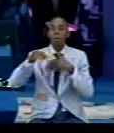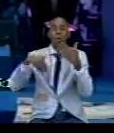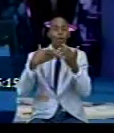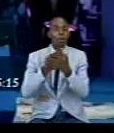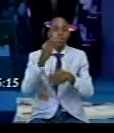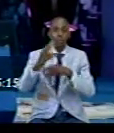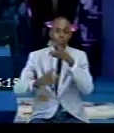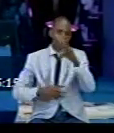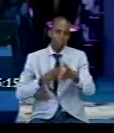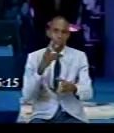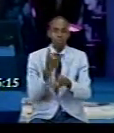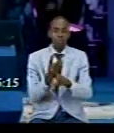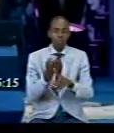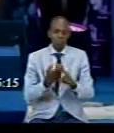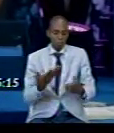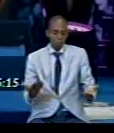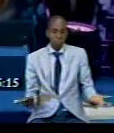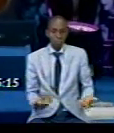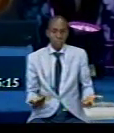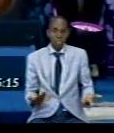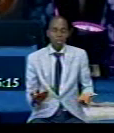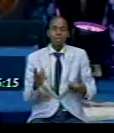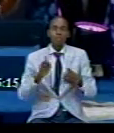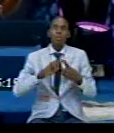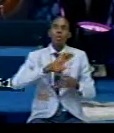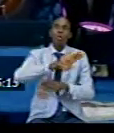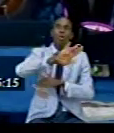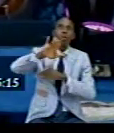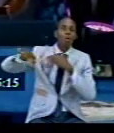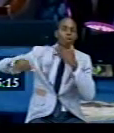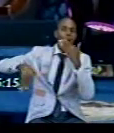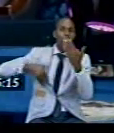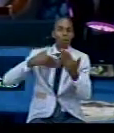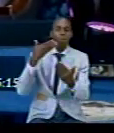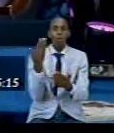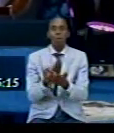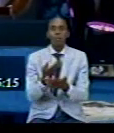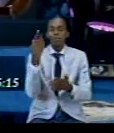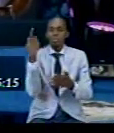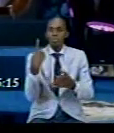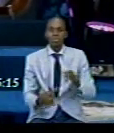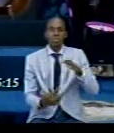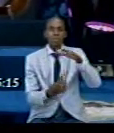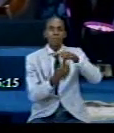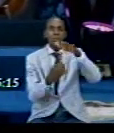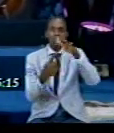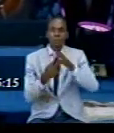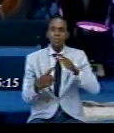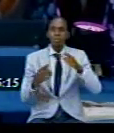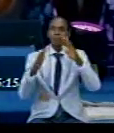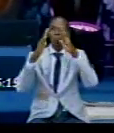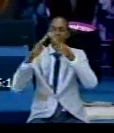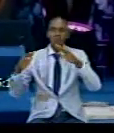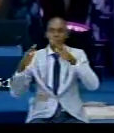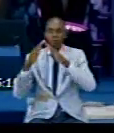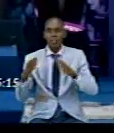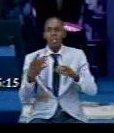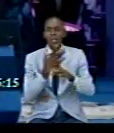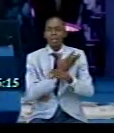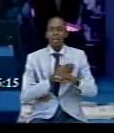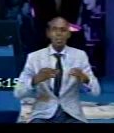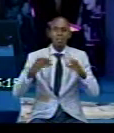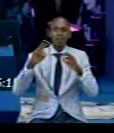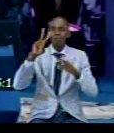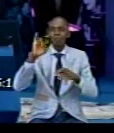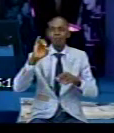the Alpha location, to all the major cities and villages everywhere in our country,